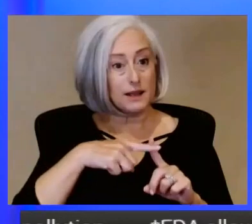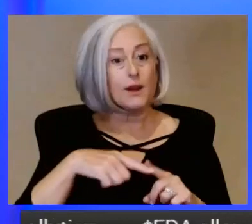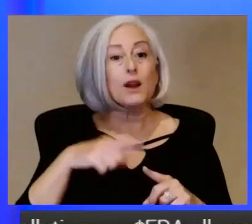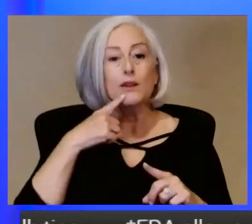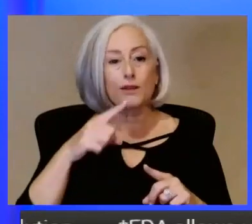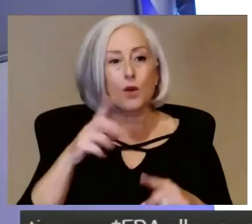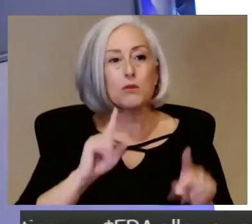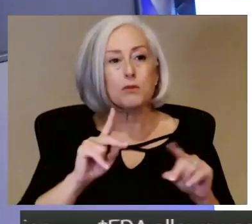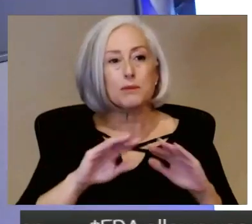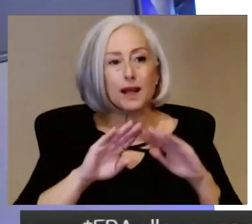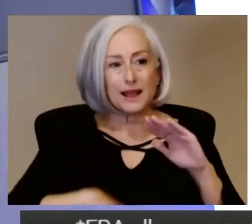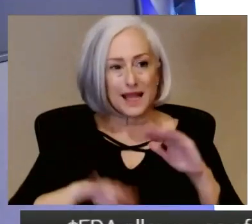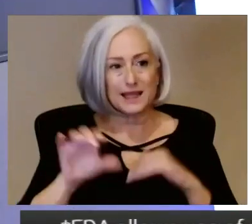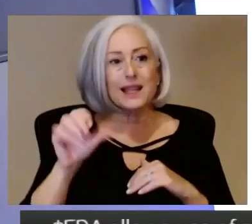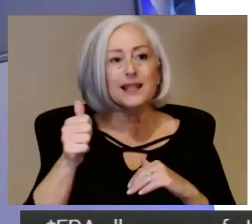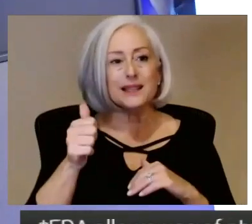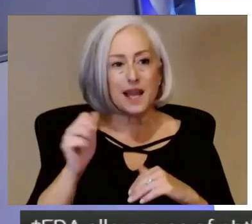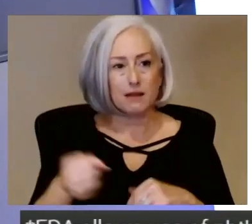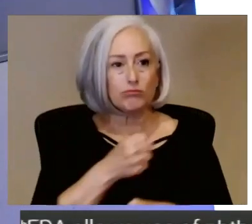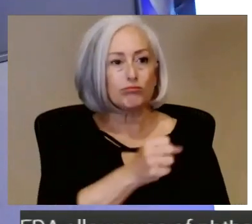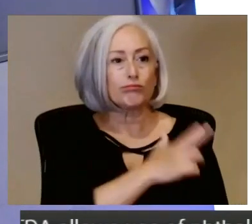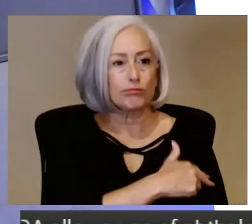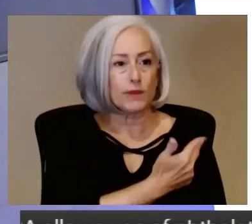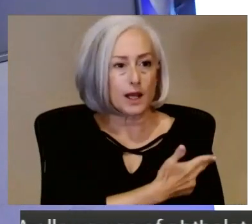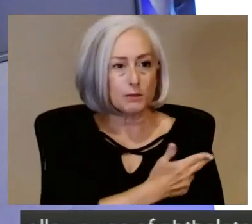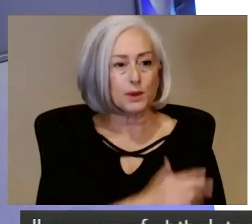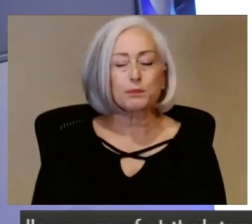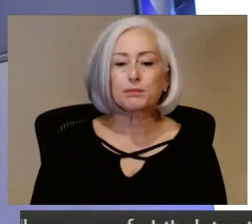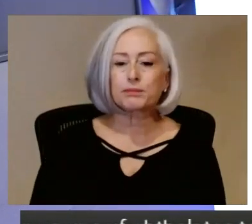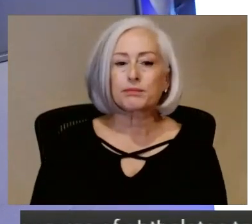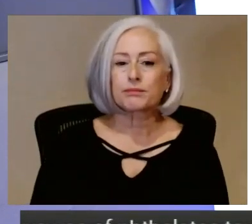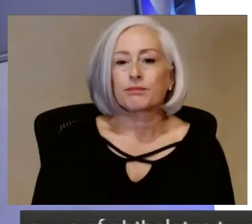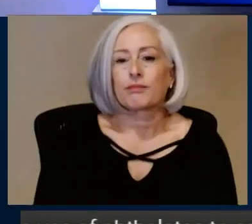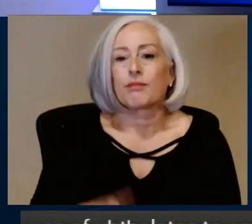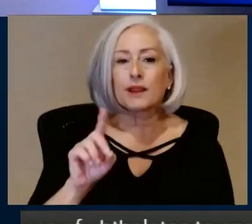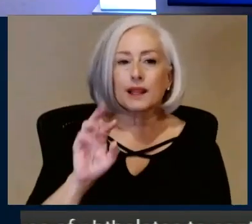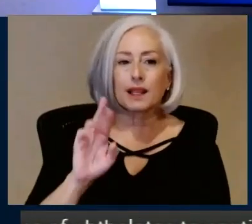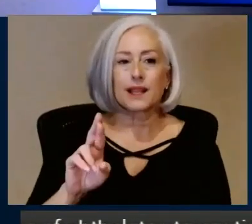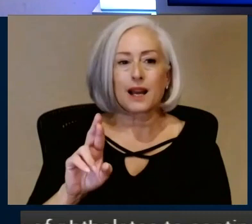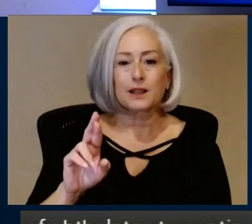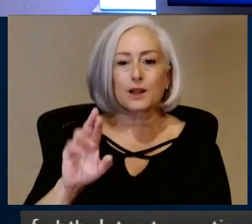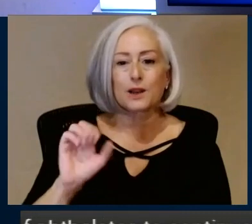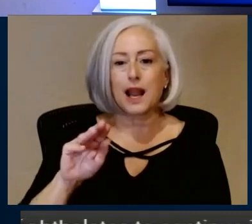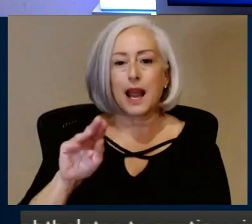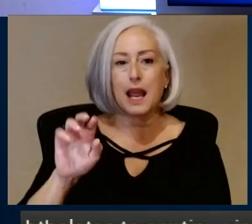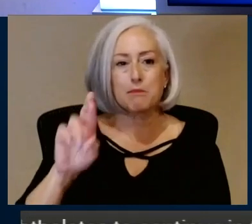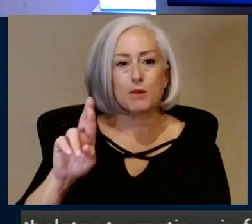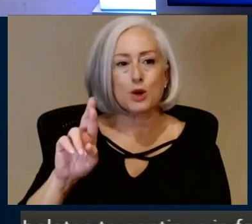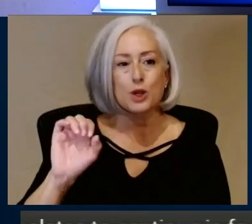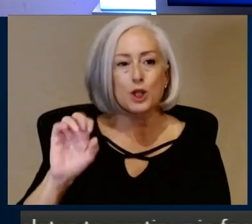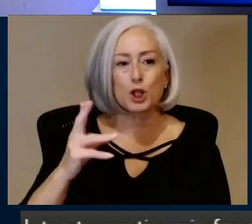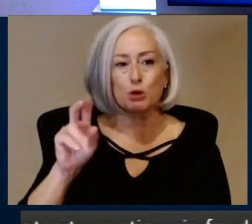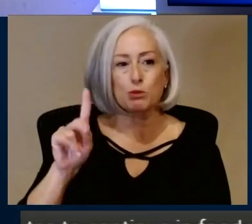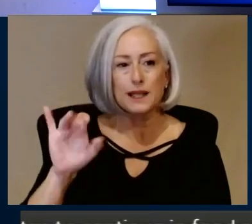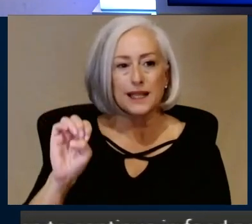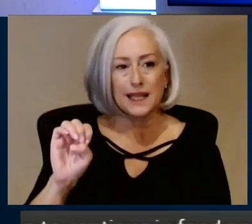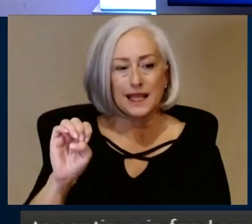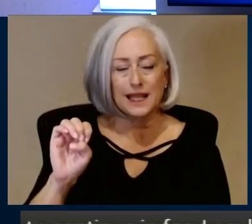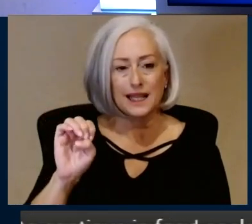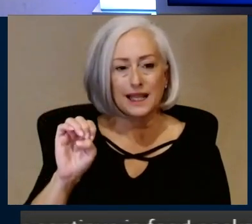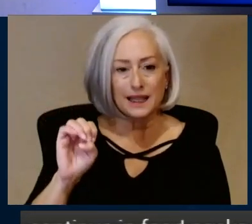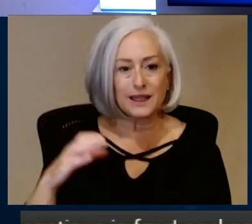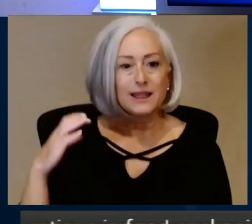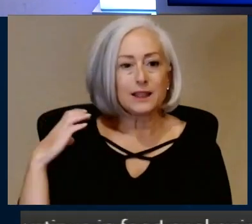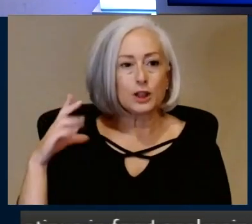infections. All right, if you are just joining us, we are back this morning with Dr. Amber Schmidtke. She is the Chair Division of Natural Sciences